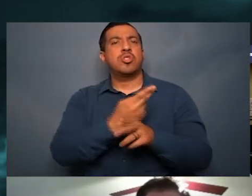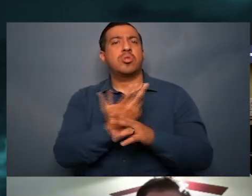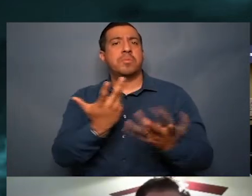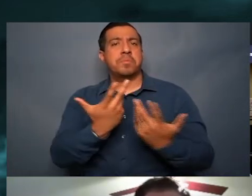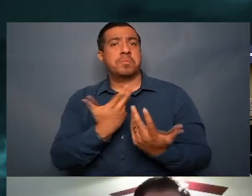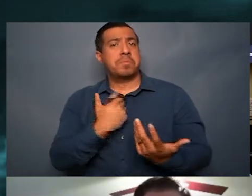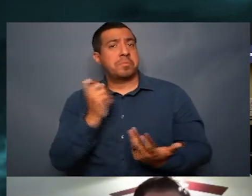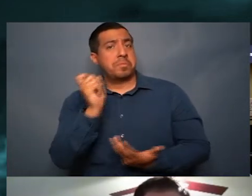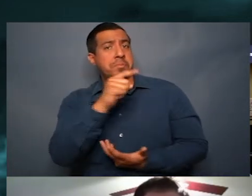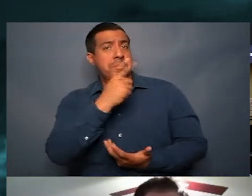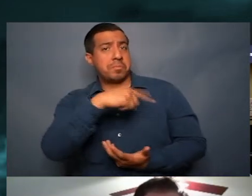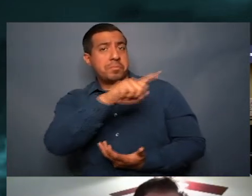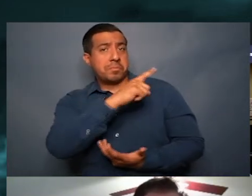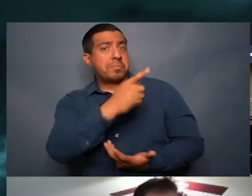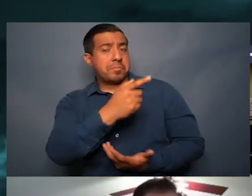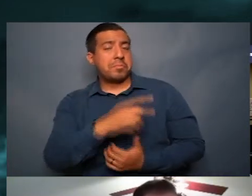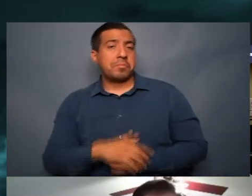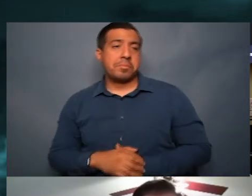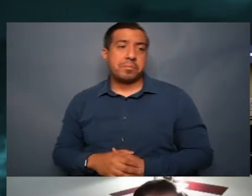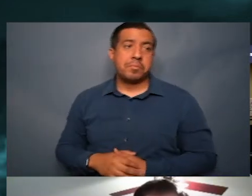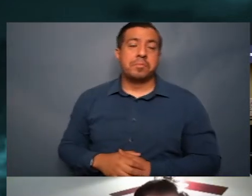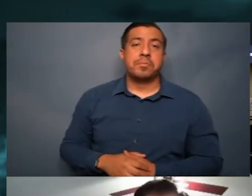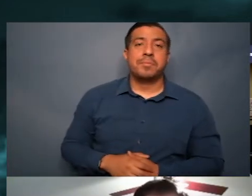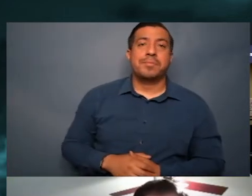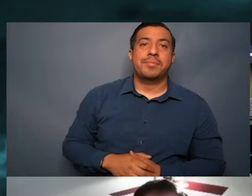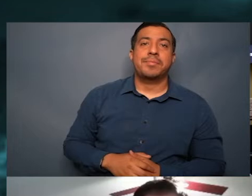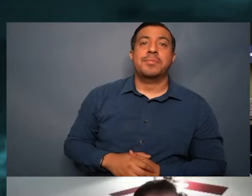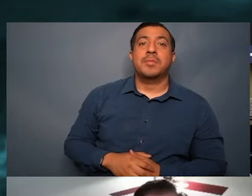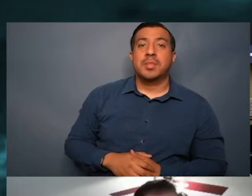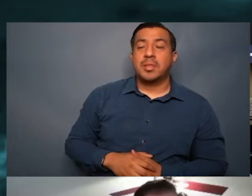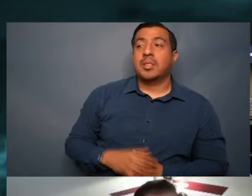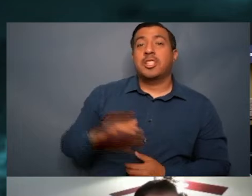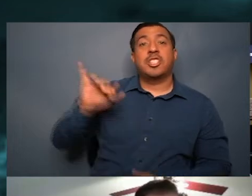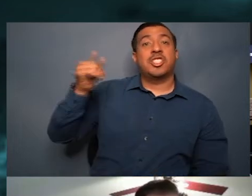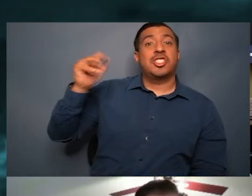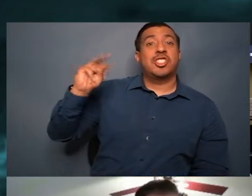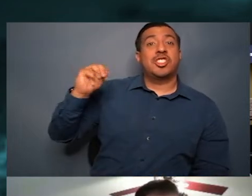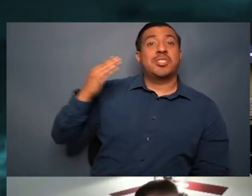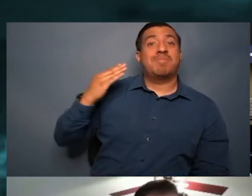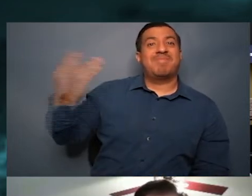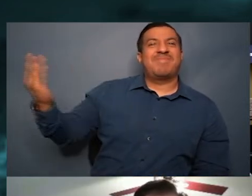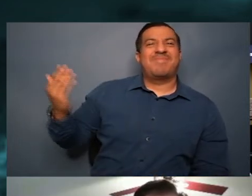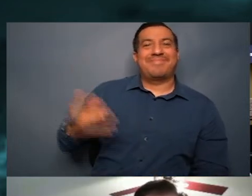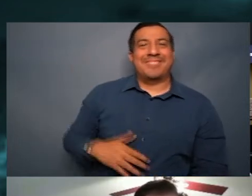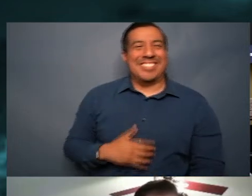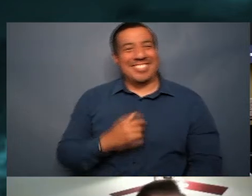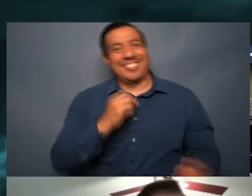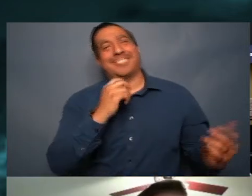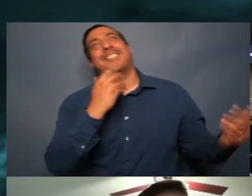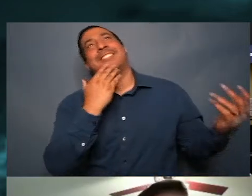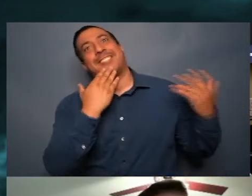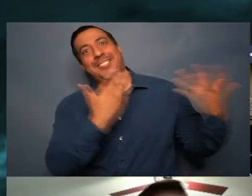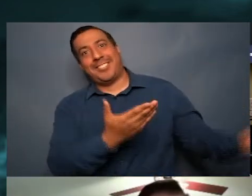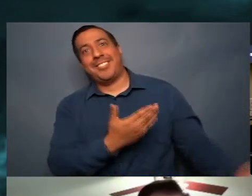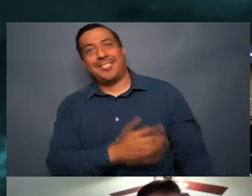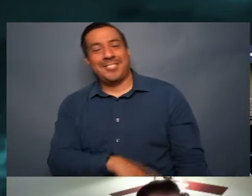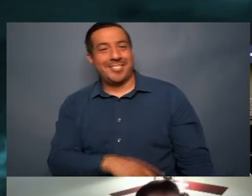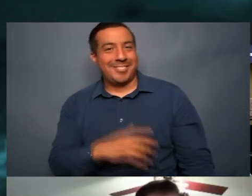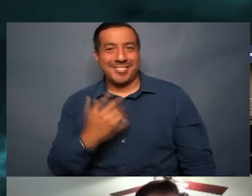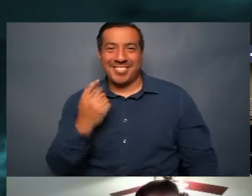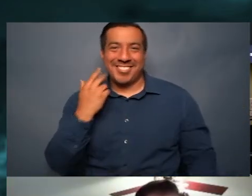our media partners weigh in on that. Jim, go right ahead. Oh, thanks. Thanks a lot, David. Appreciate